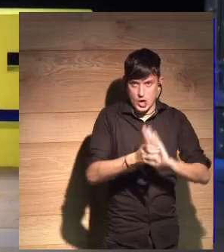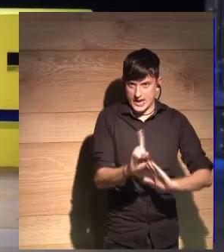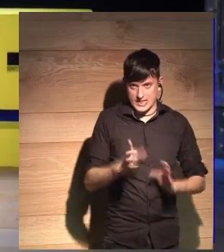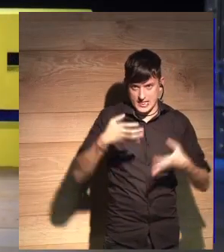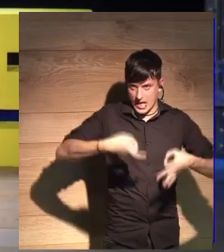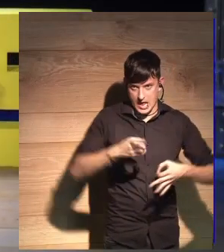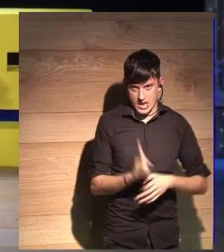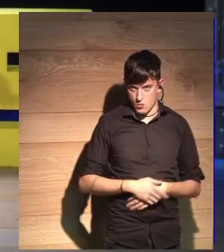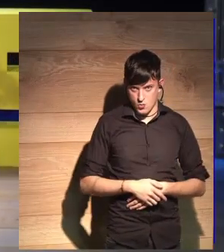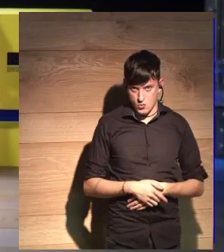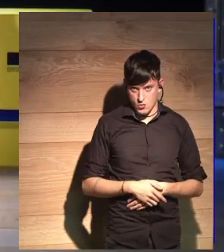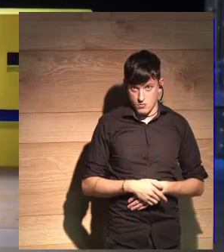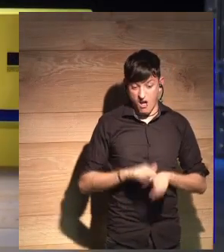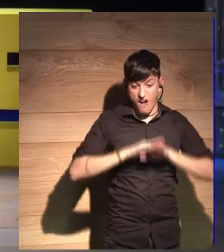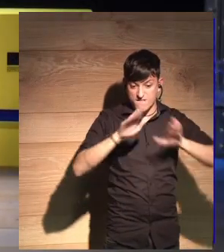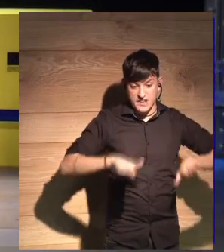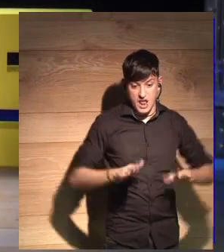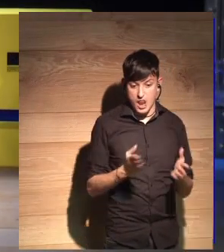their product.